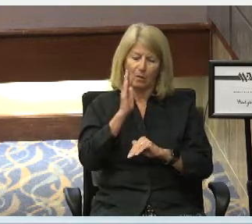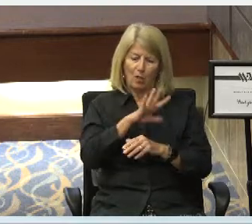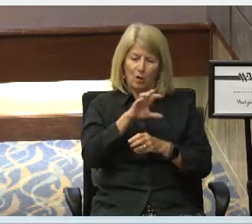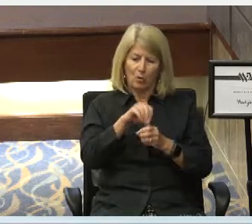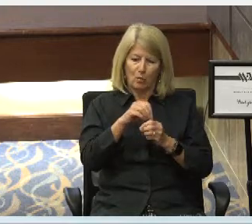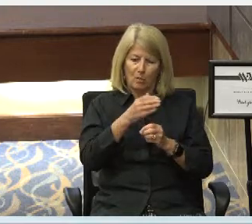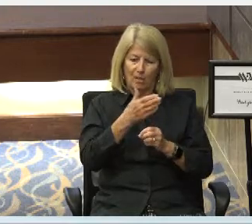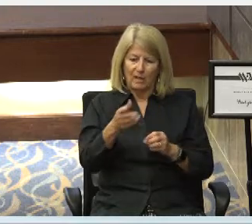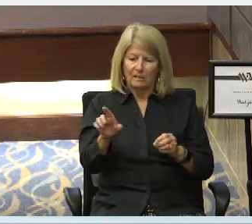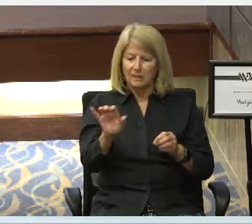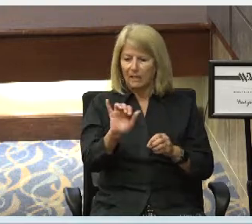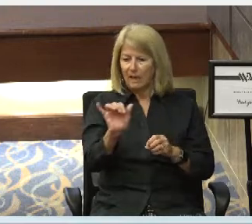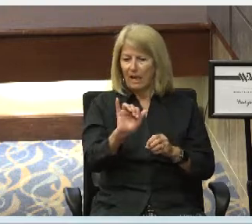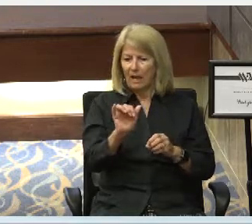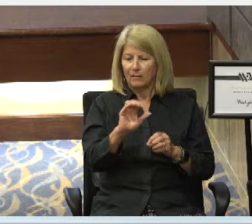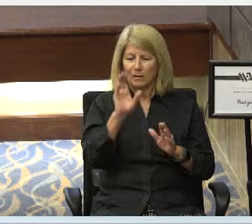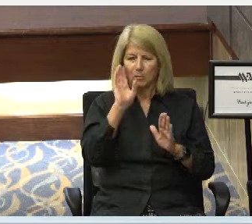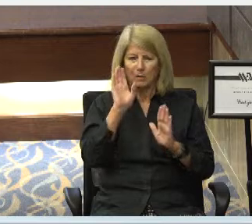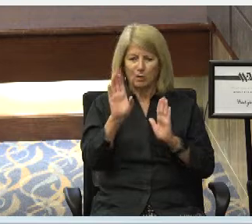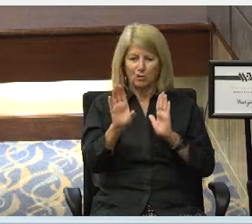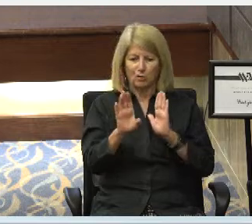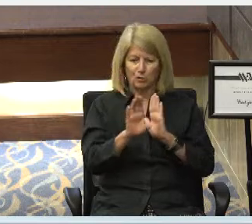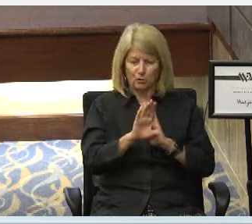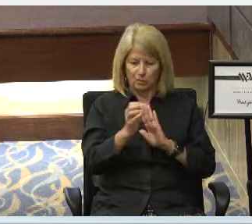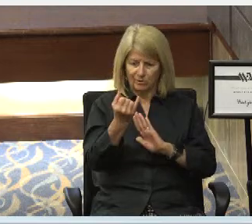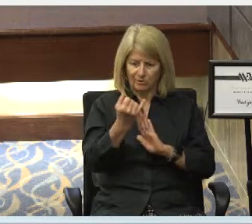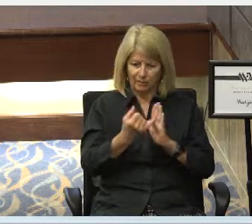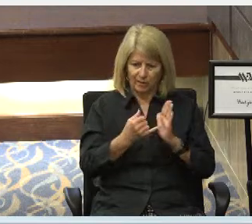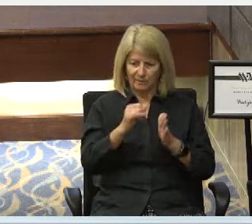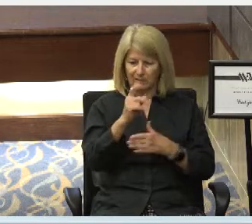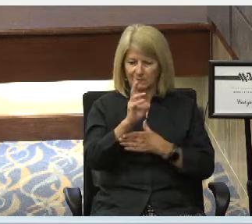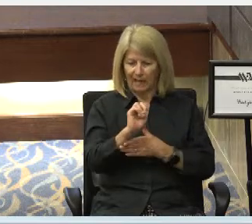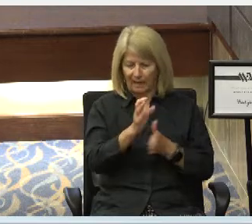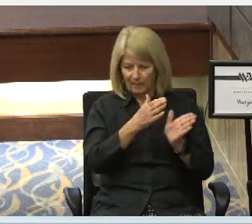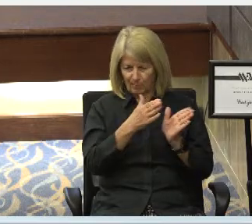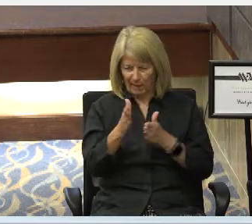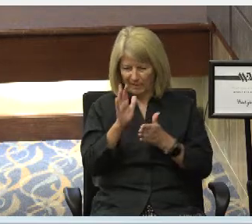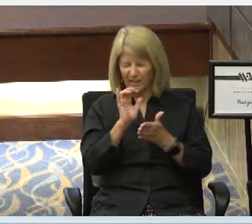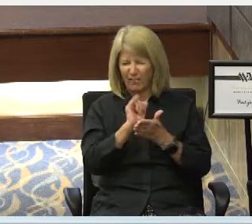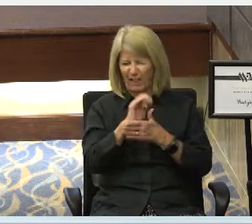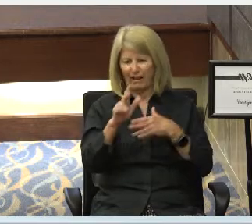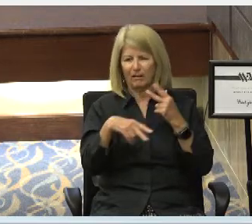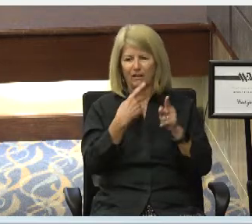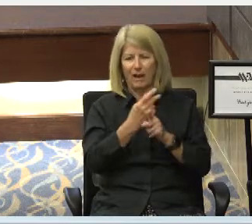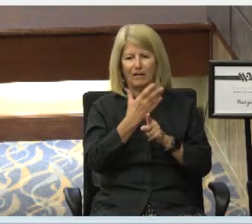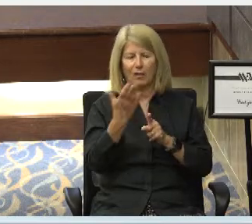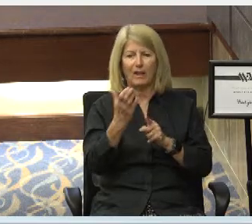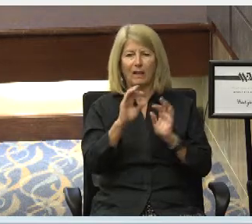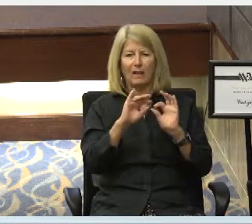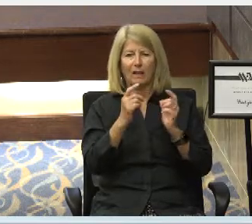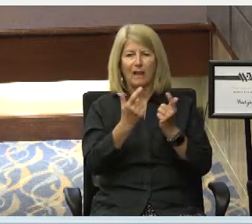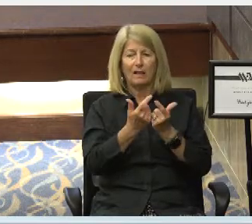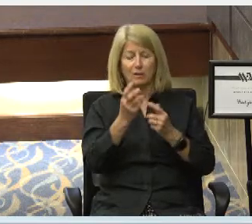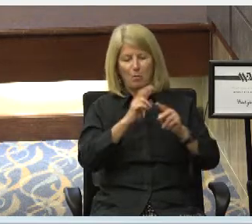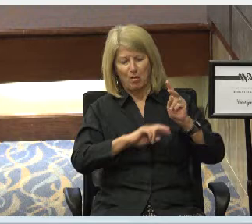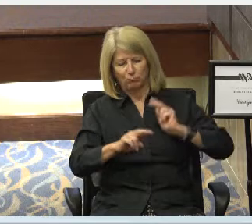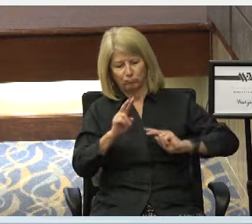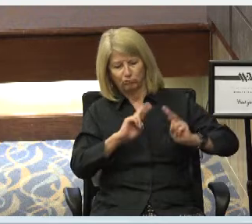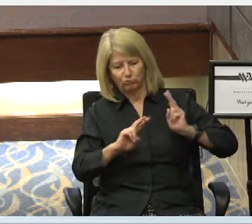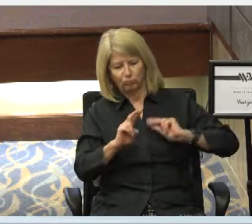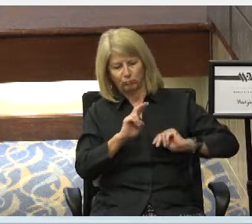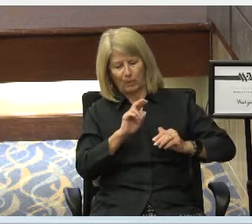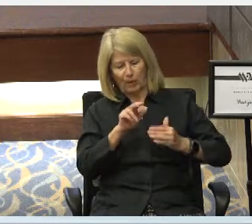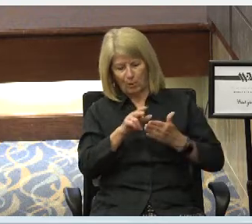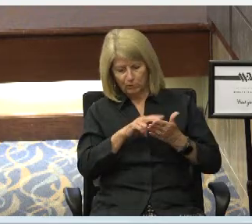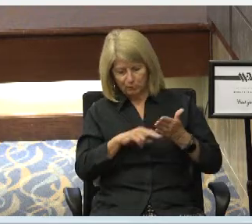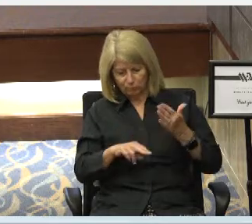the renderings, the design elements, the site plan, construction materials, and those kinds of things. So council will have a look at those things and ultimately